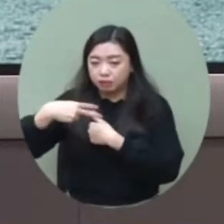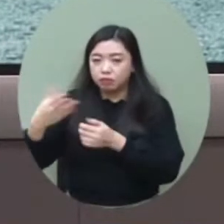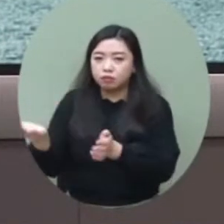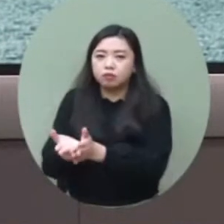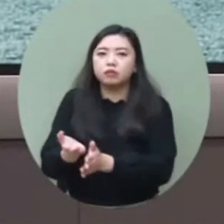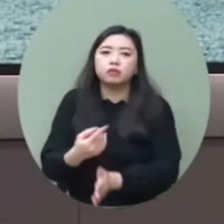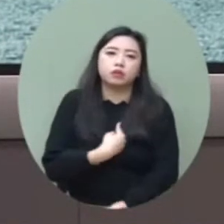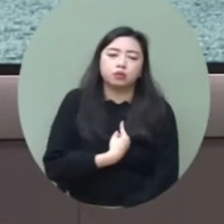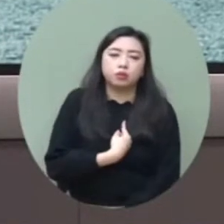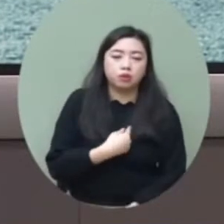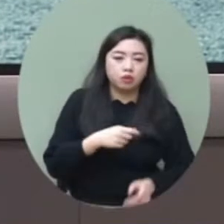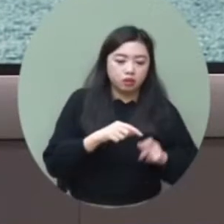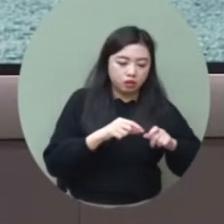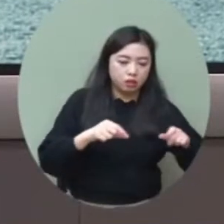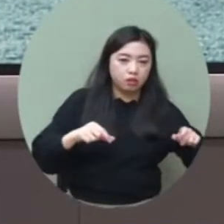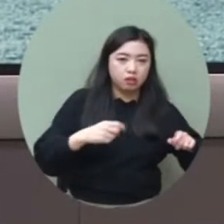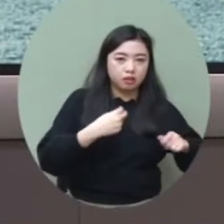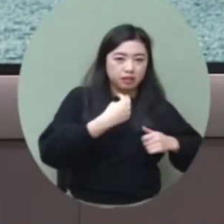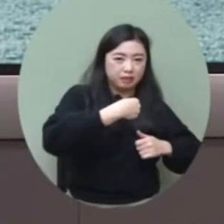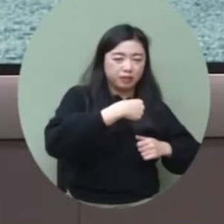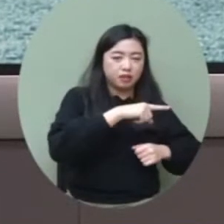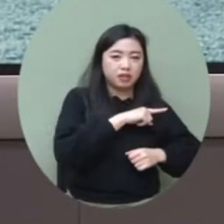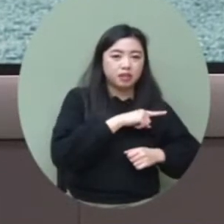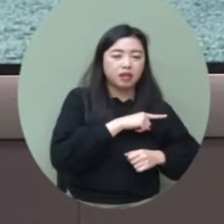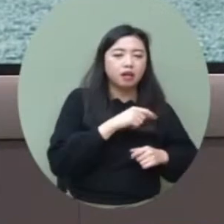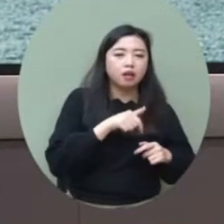would have to be confirmed. At the end of the day,